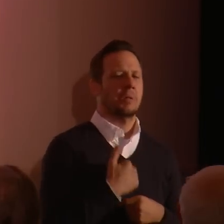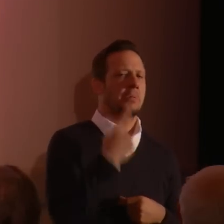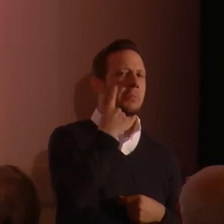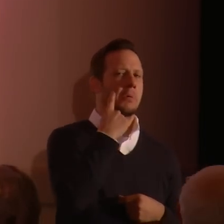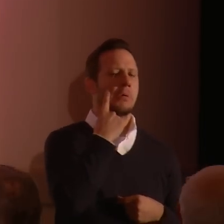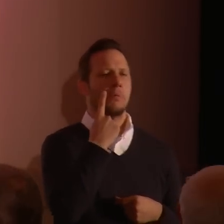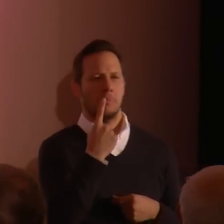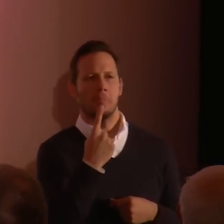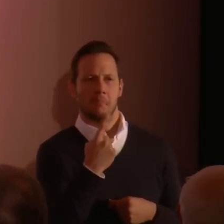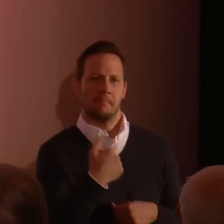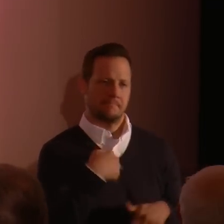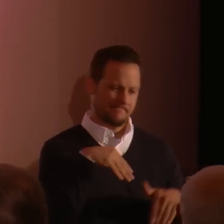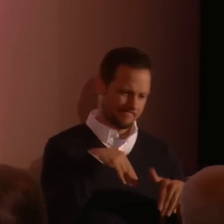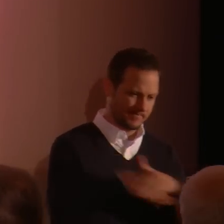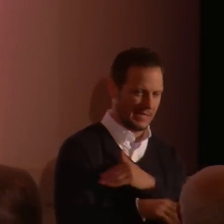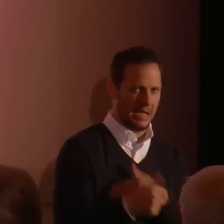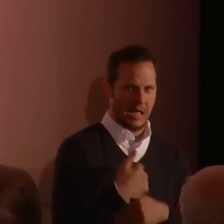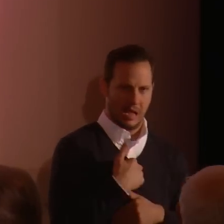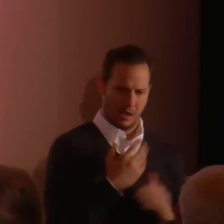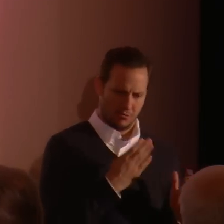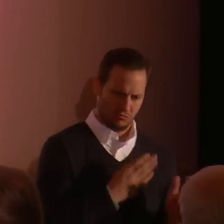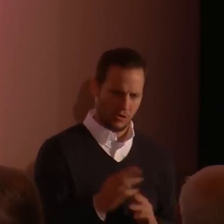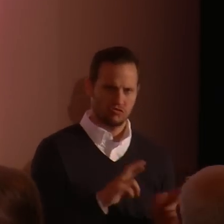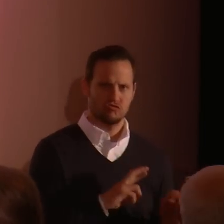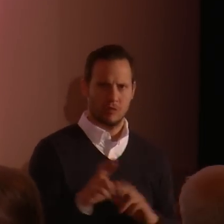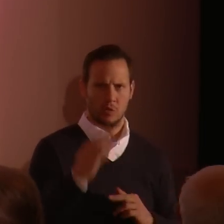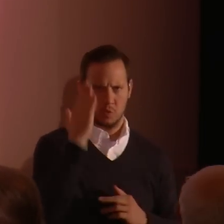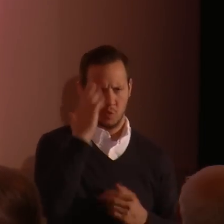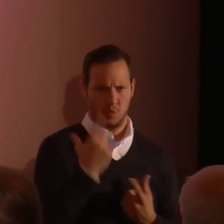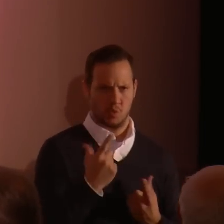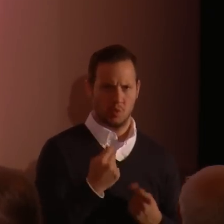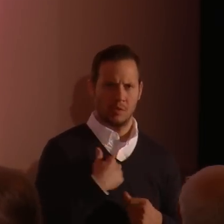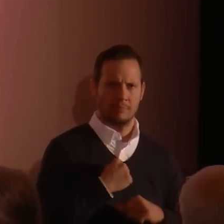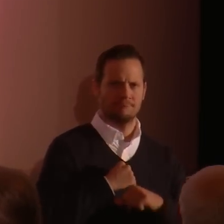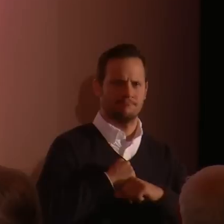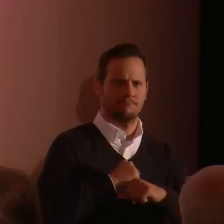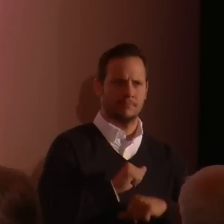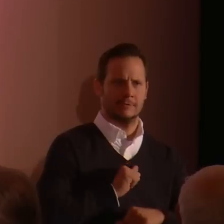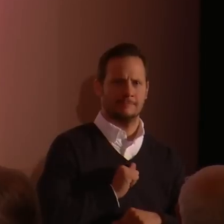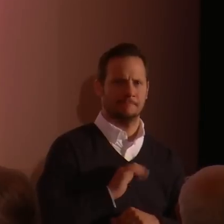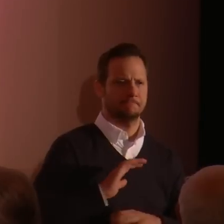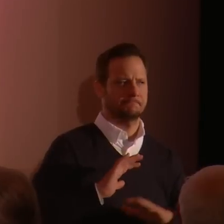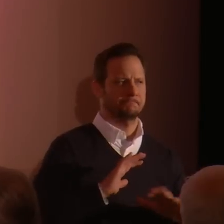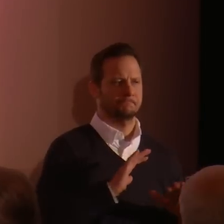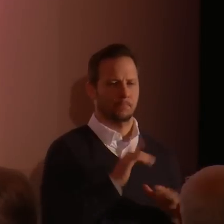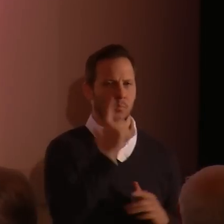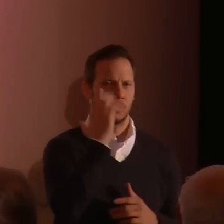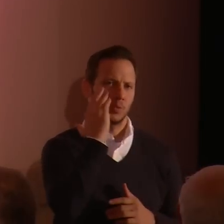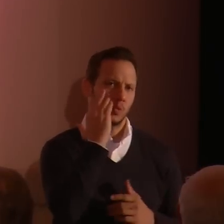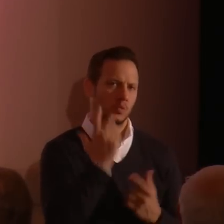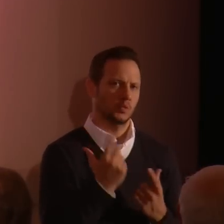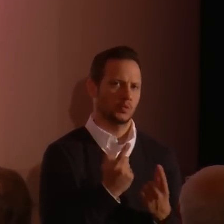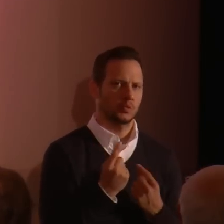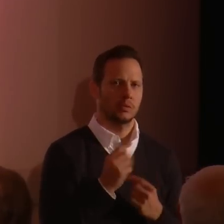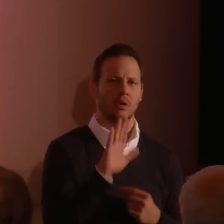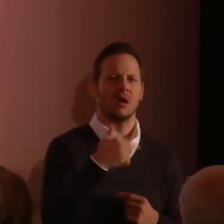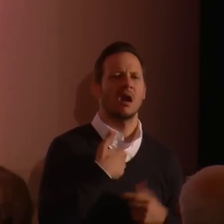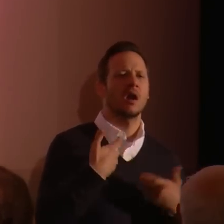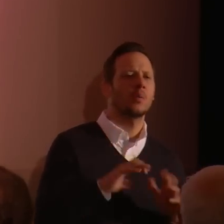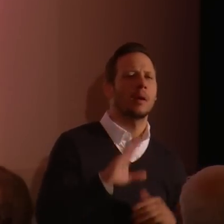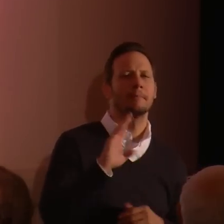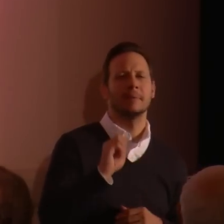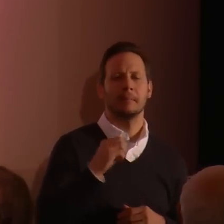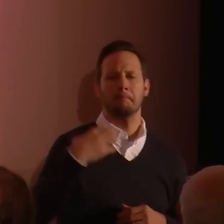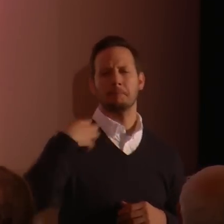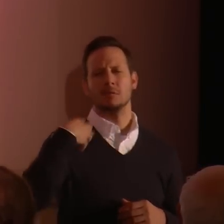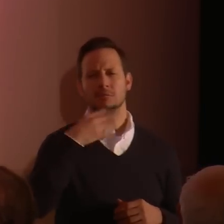in quite prepared with a strategy and guarded. I knew what I needed to do. You know, don't be the bossy mom, don't